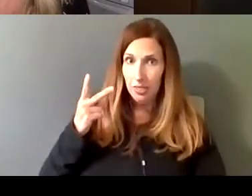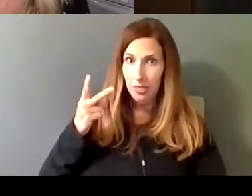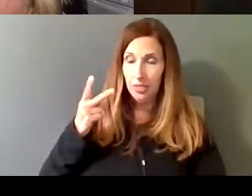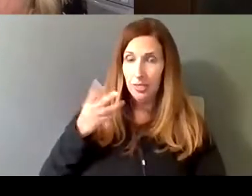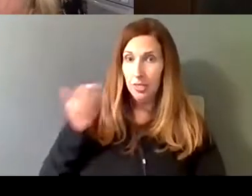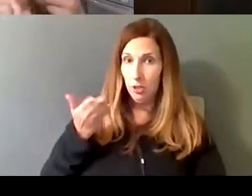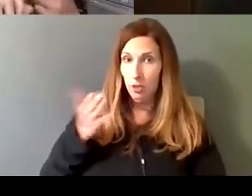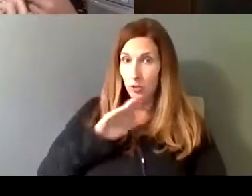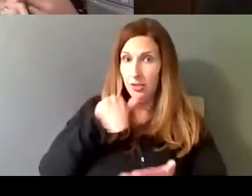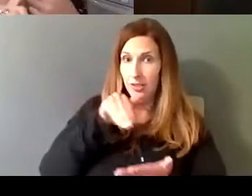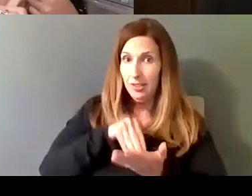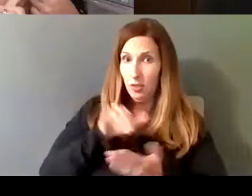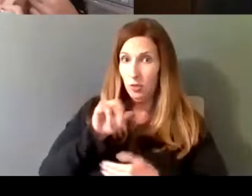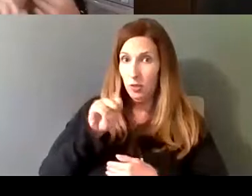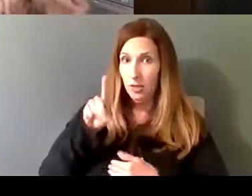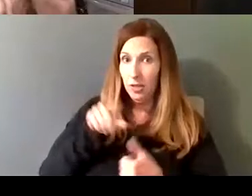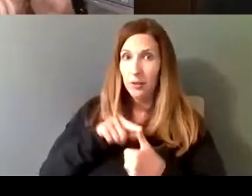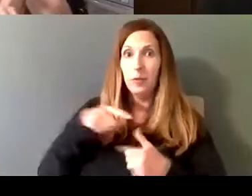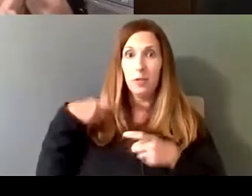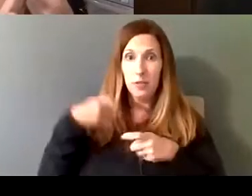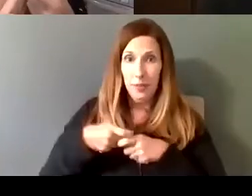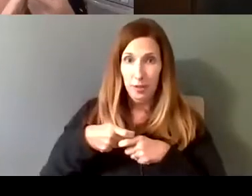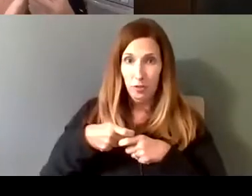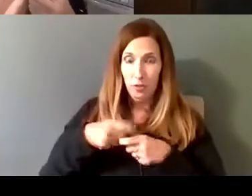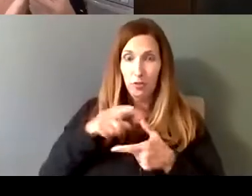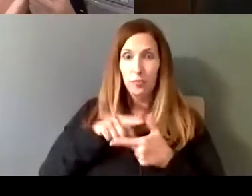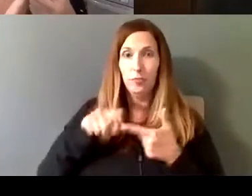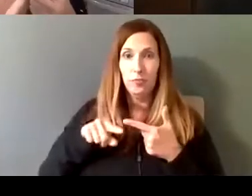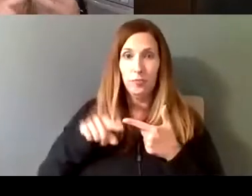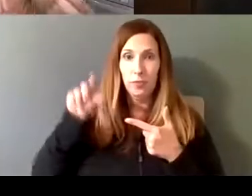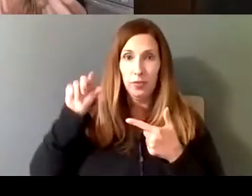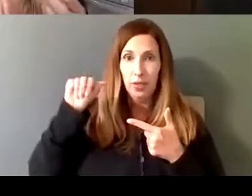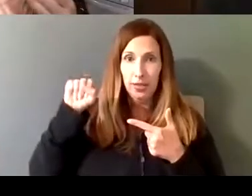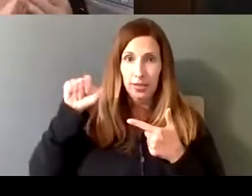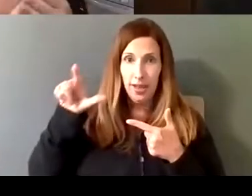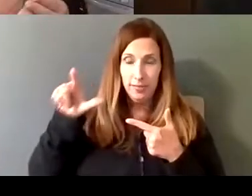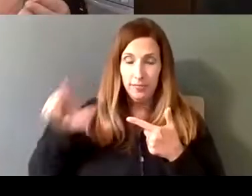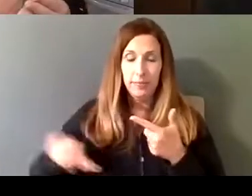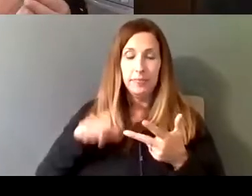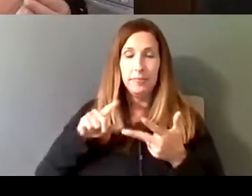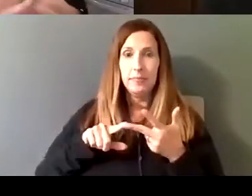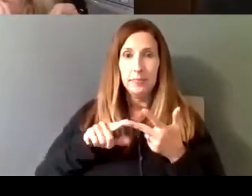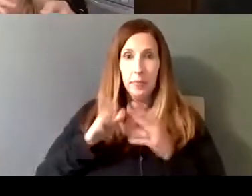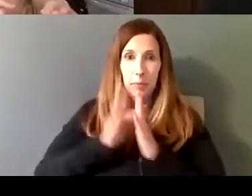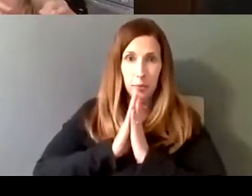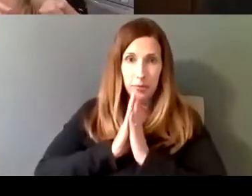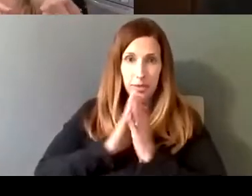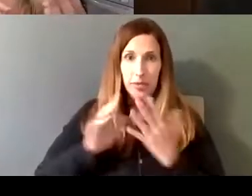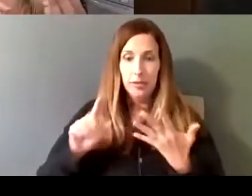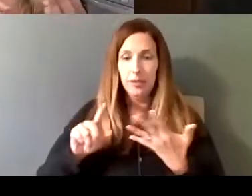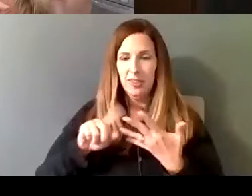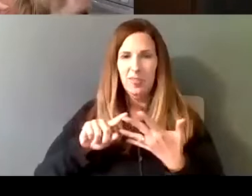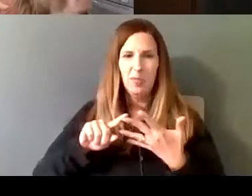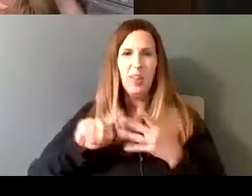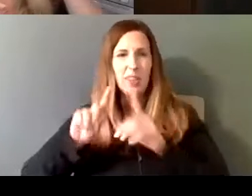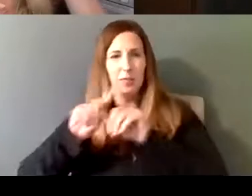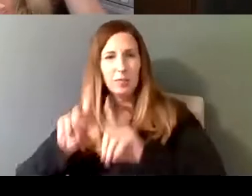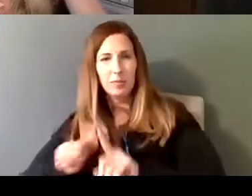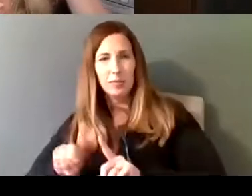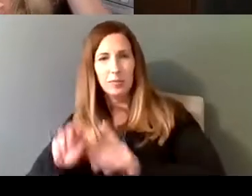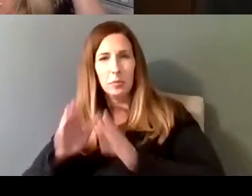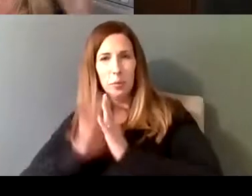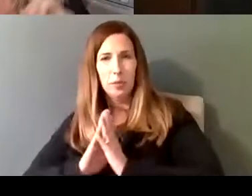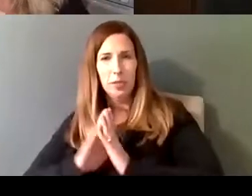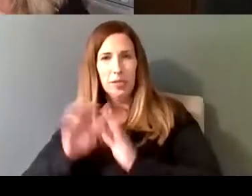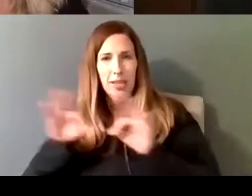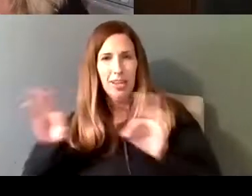Central Indiana are Spanish, American Sign Language, Burmese, and dialects of Burmese. So there's actually, I